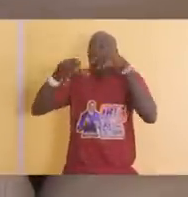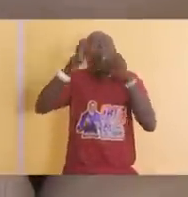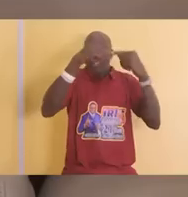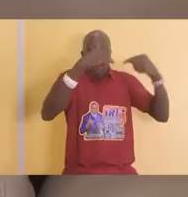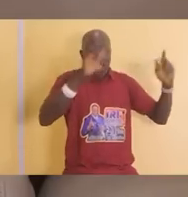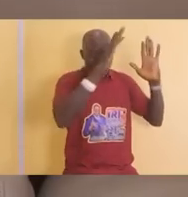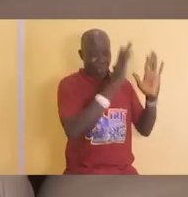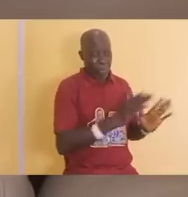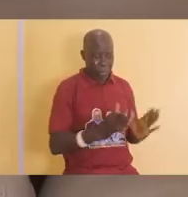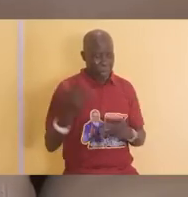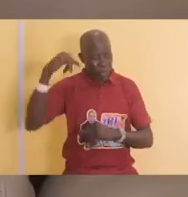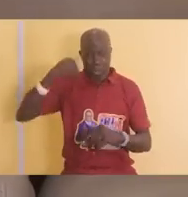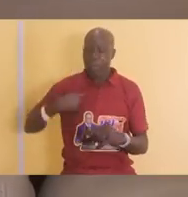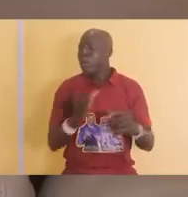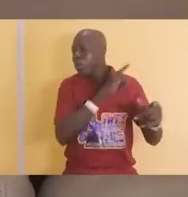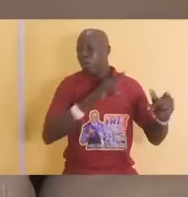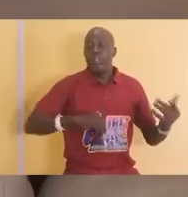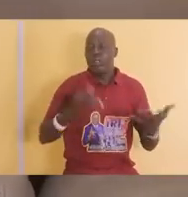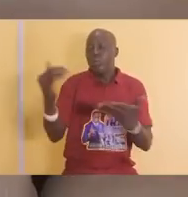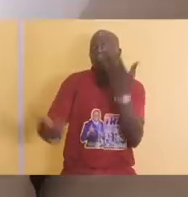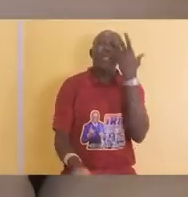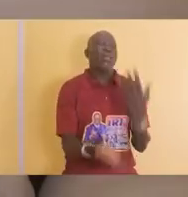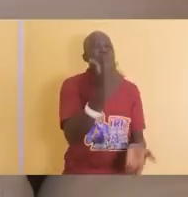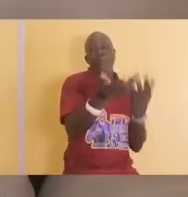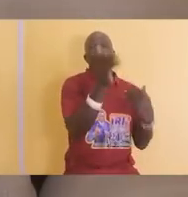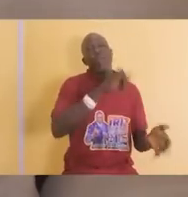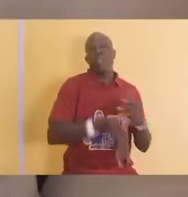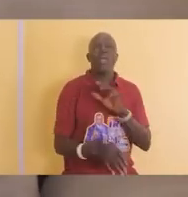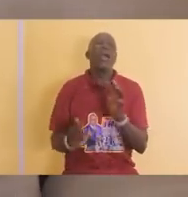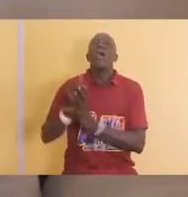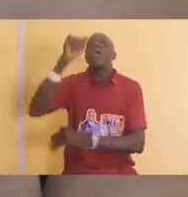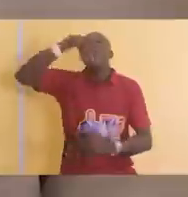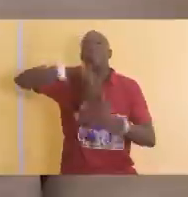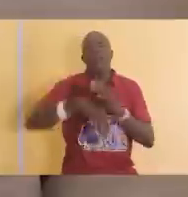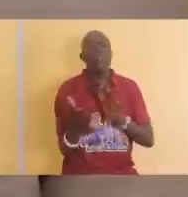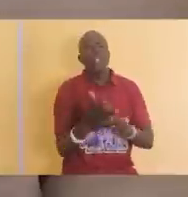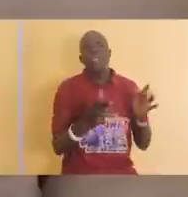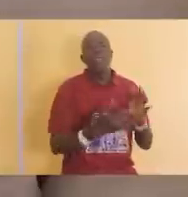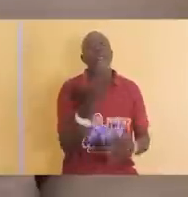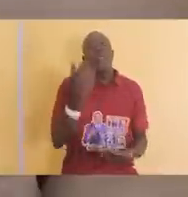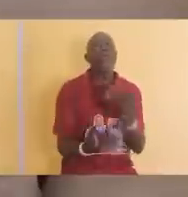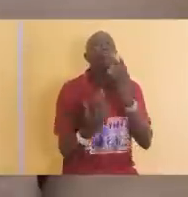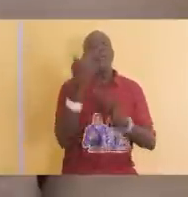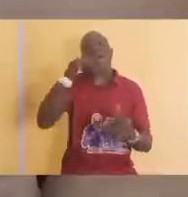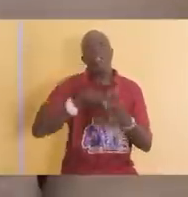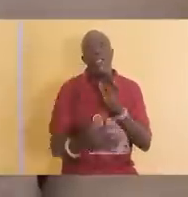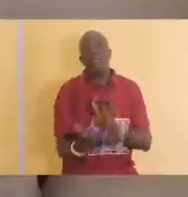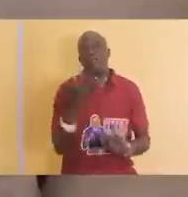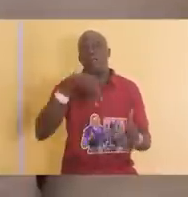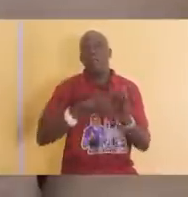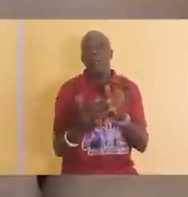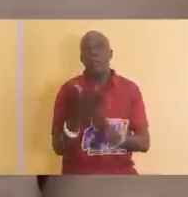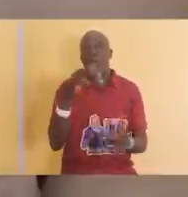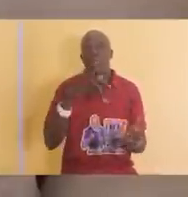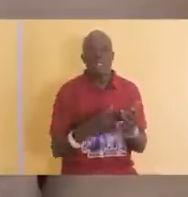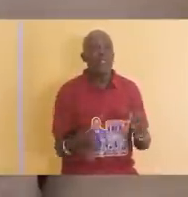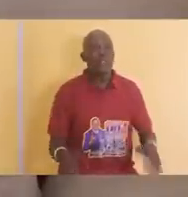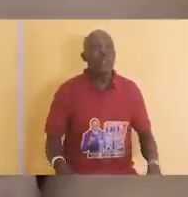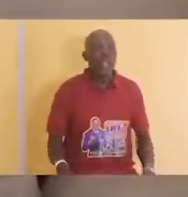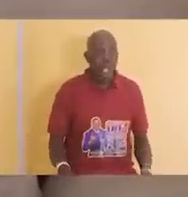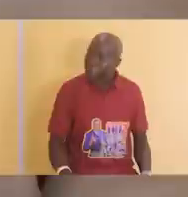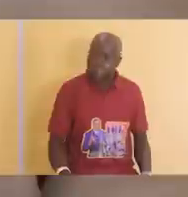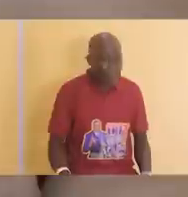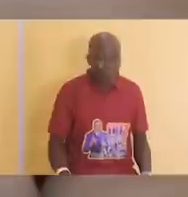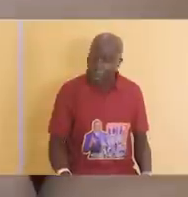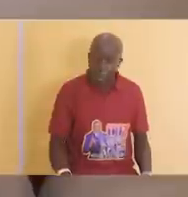they praise upon me that I don't know. Me ma. O le so. E da na so. O ya wa. O ta desa. O ta desa. O ta